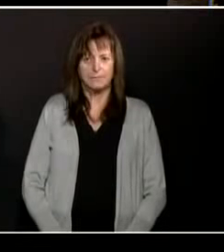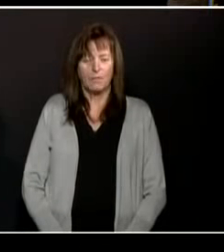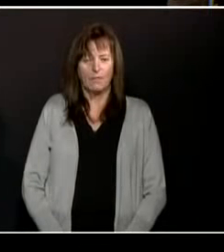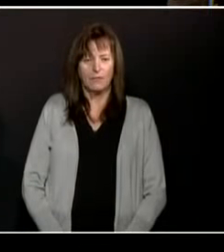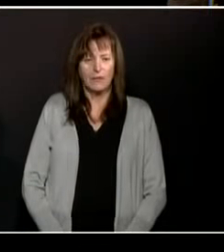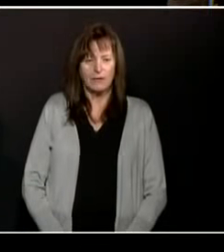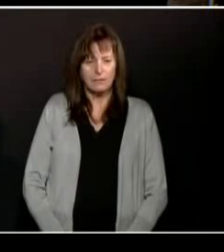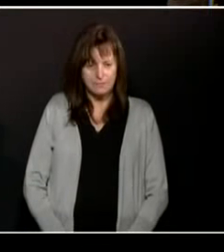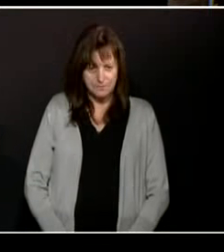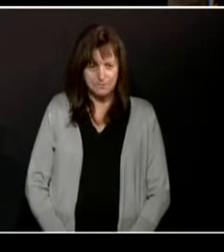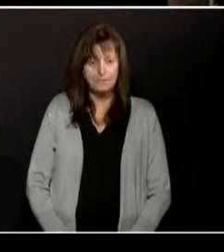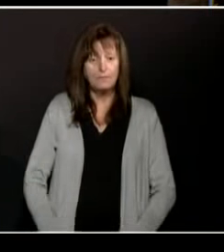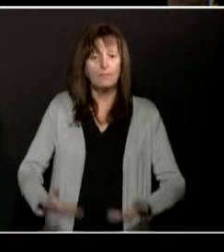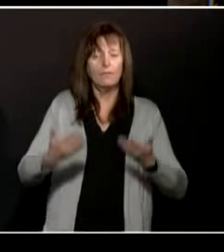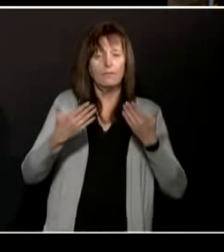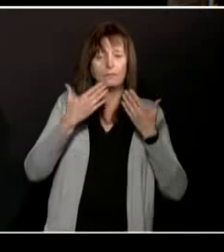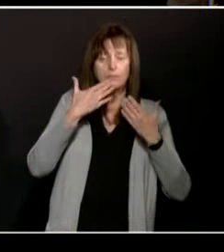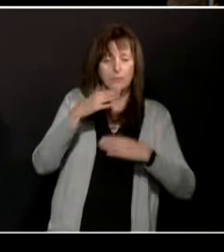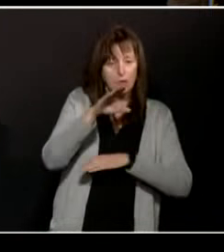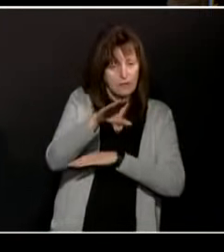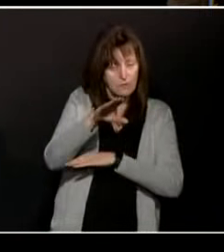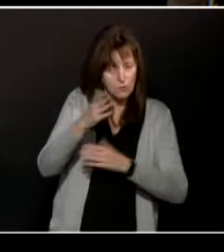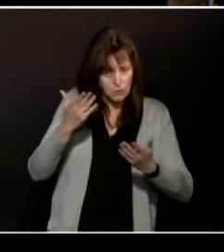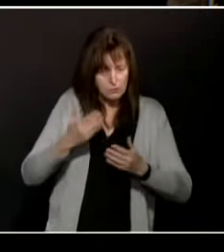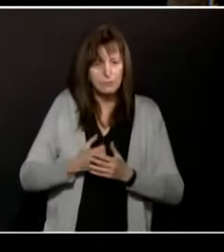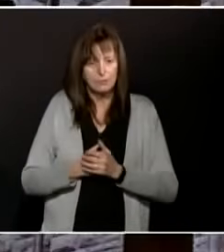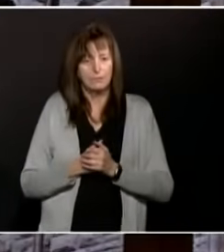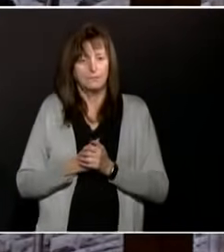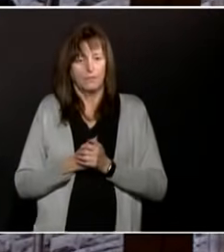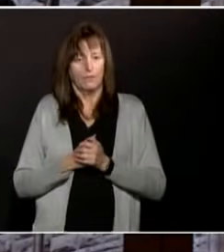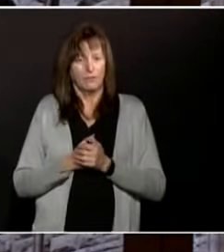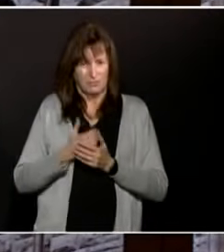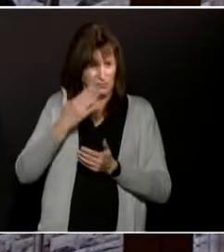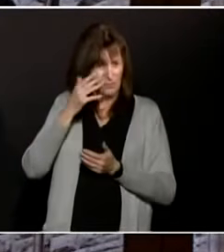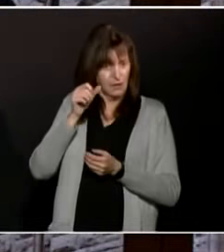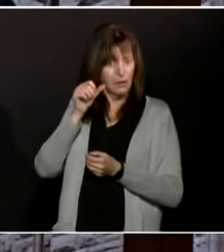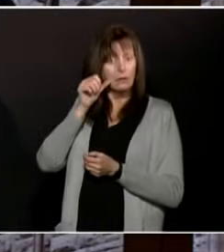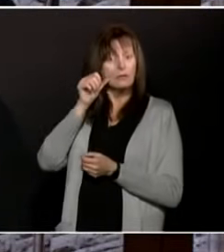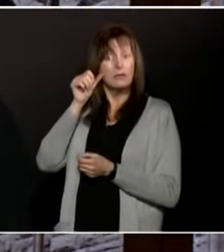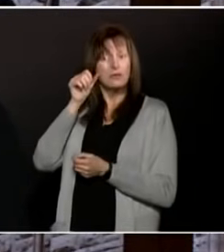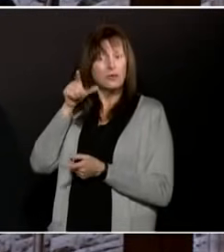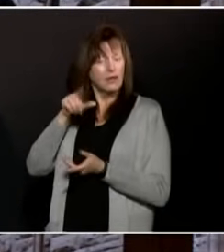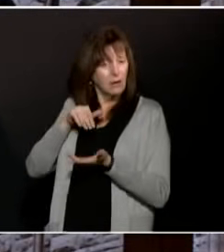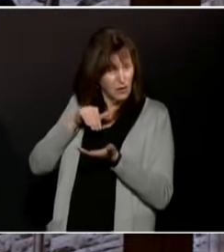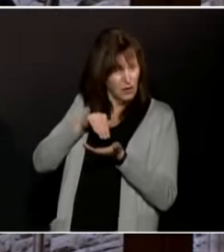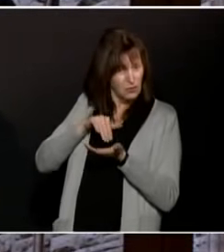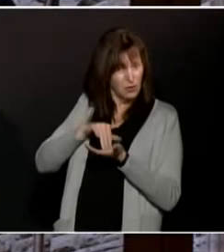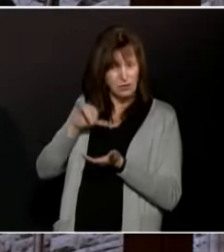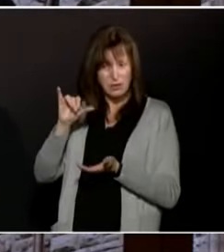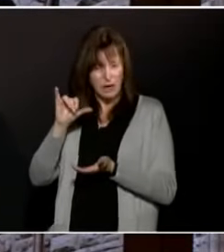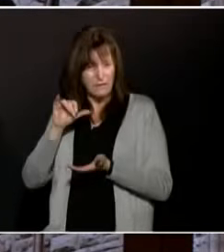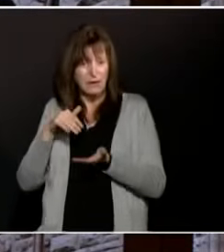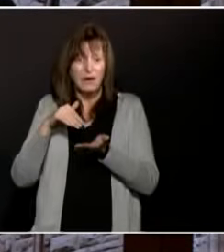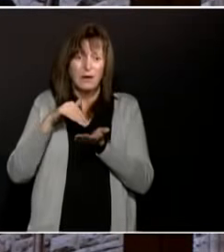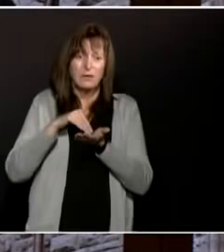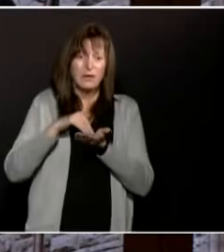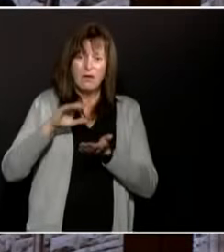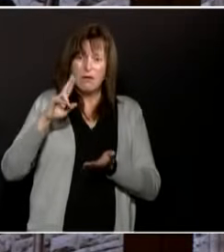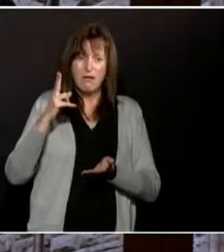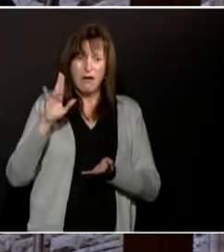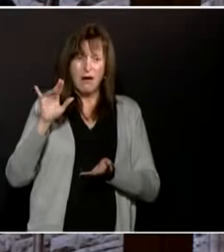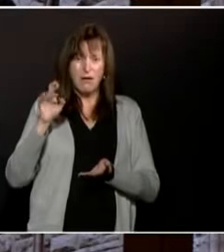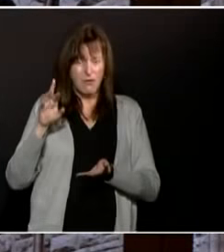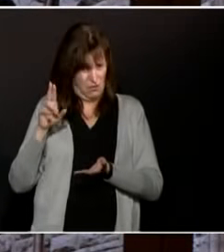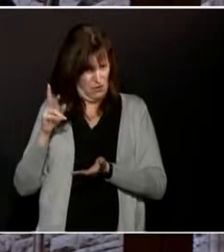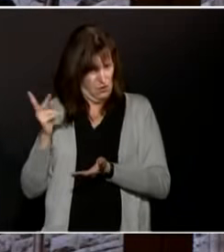Yes, good afternoon, and I know you had the briefing yesterday with Dr. Yaffe and Dr. Heyer, and